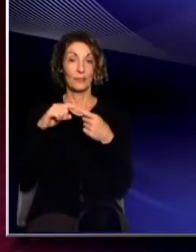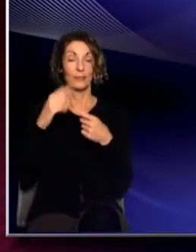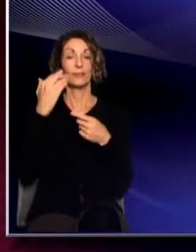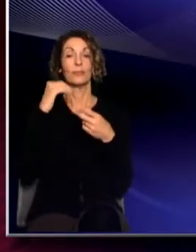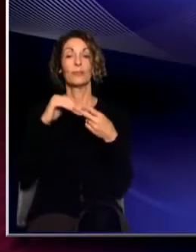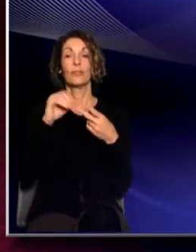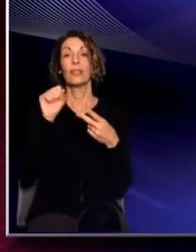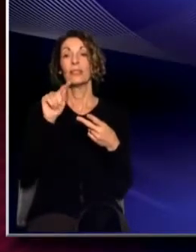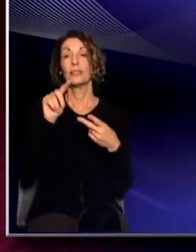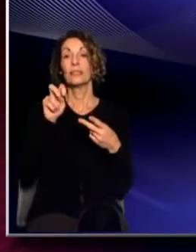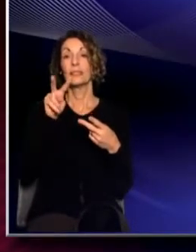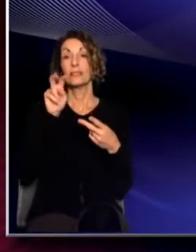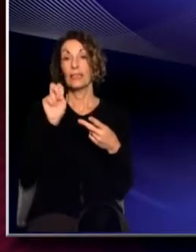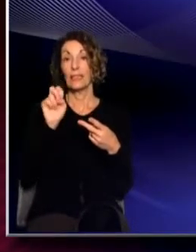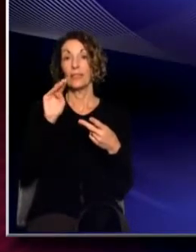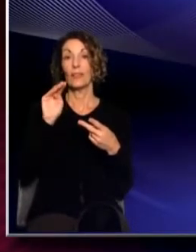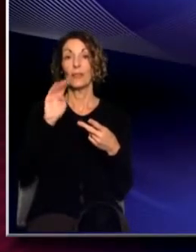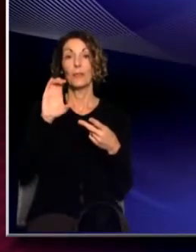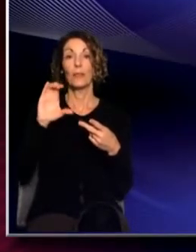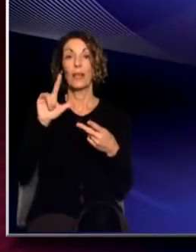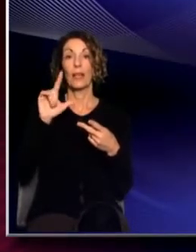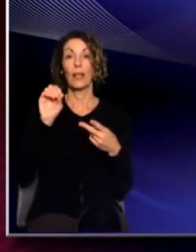and Steve McLeod.